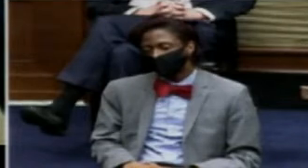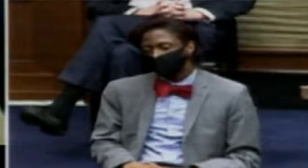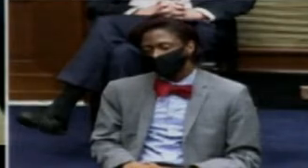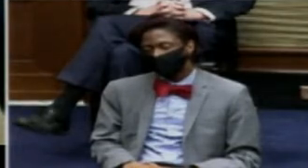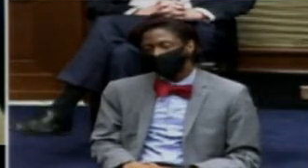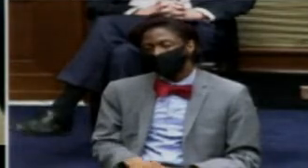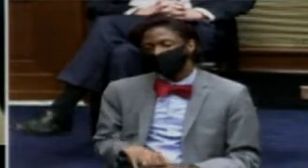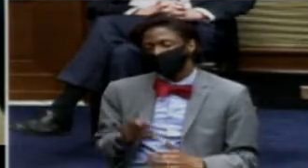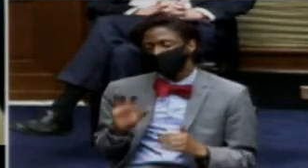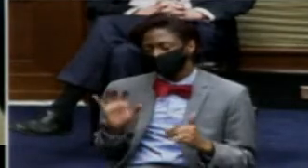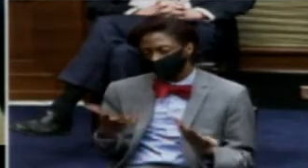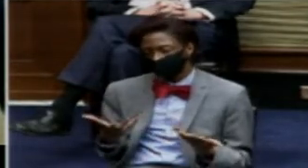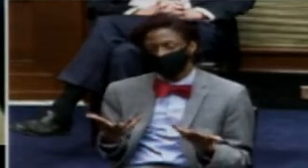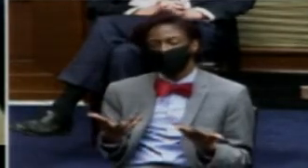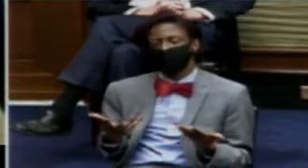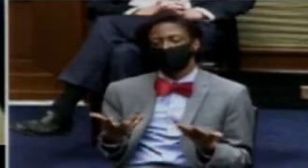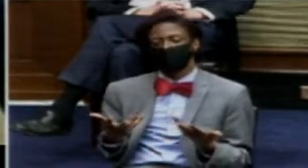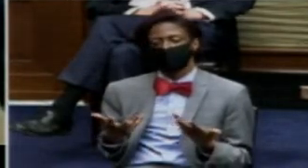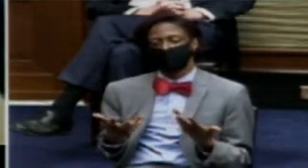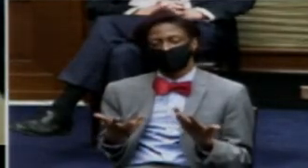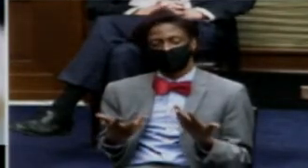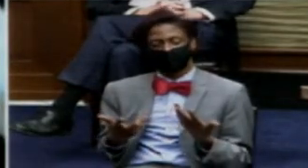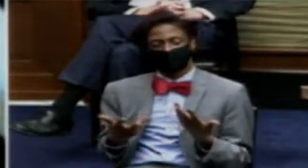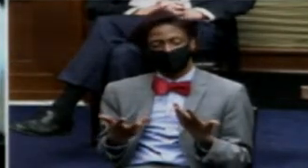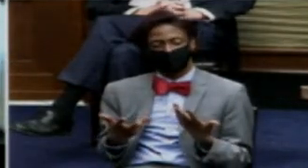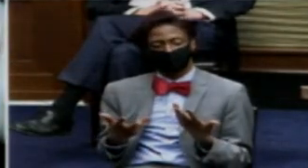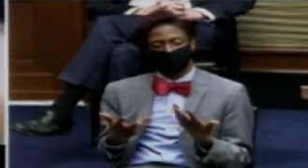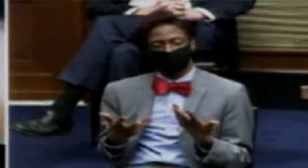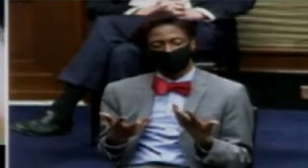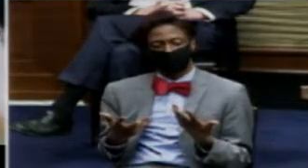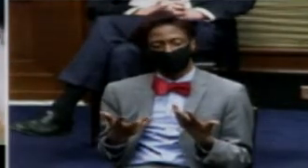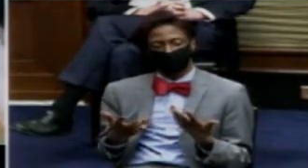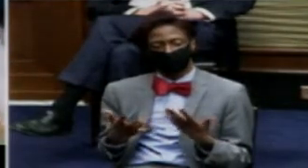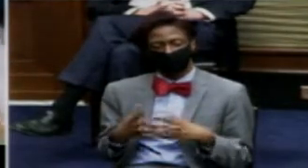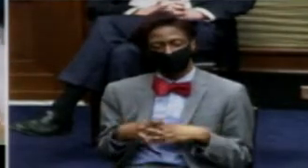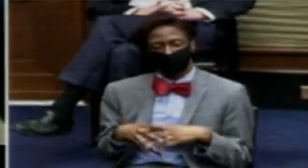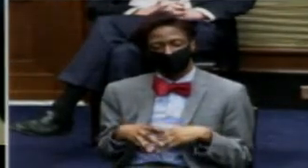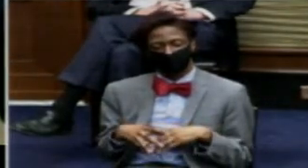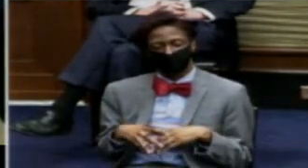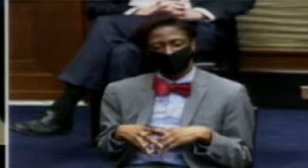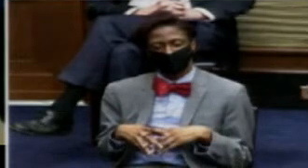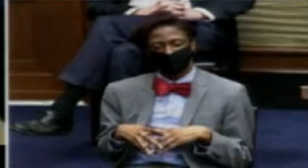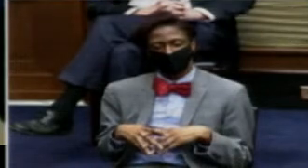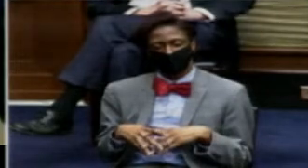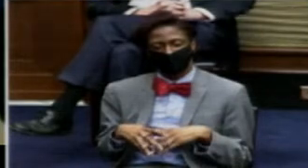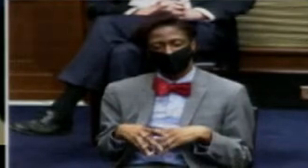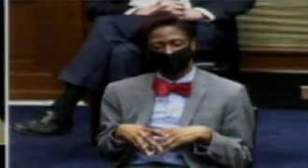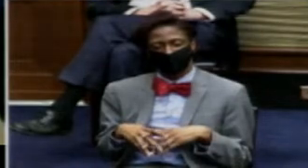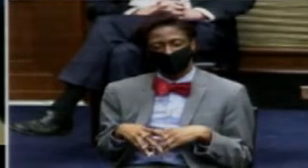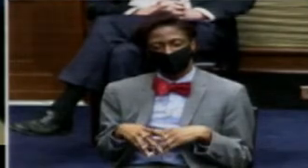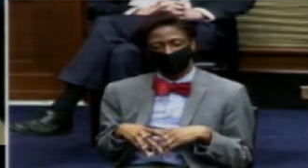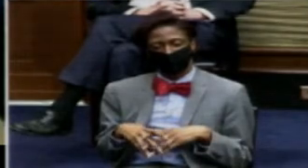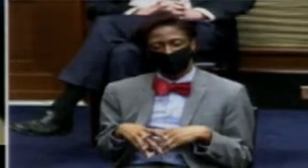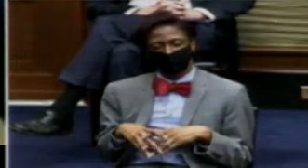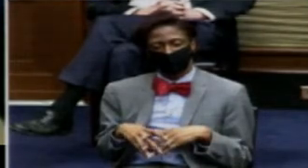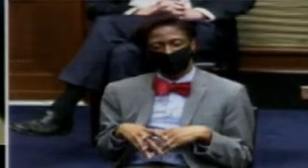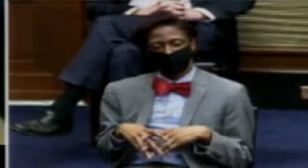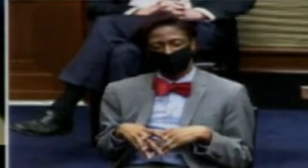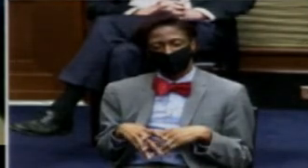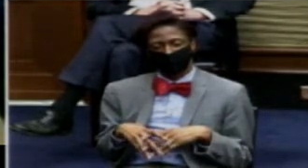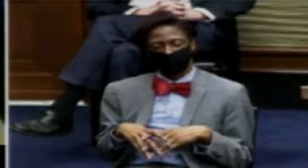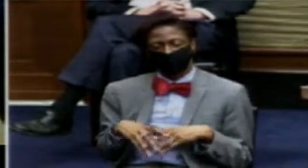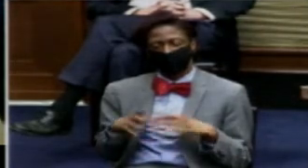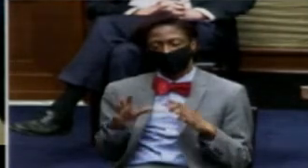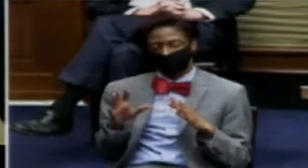Even discounting continuous shortfalls in the DC proliferates on an annual basis,